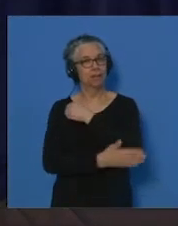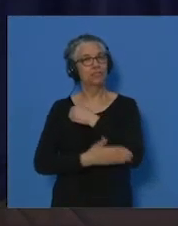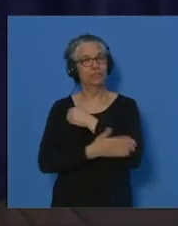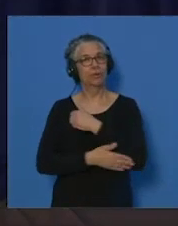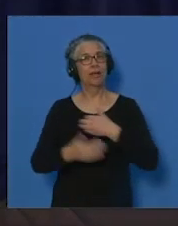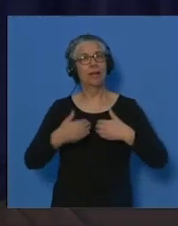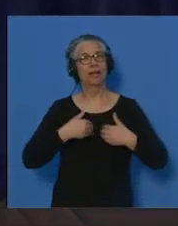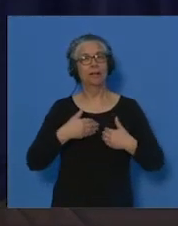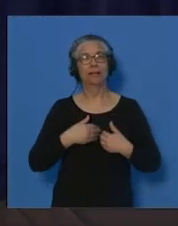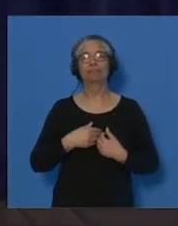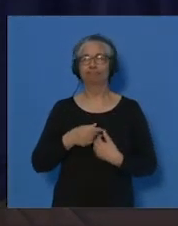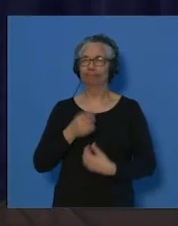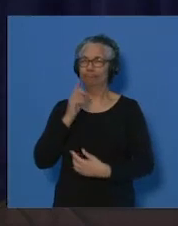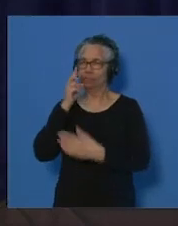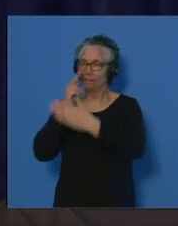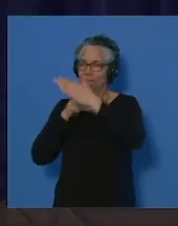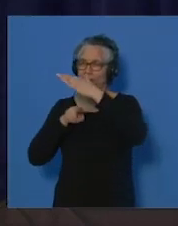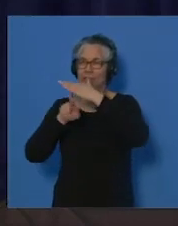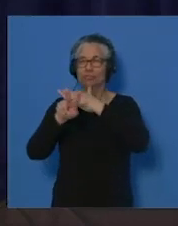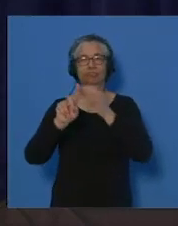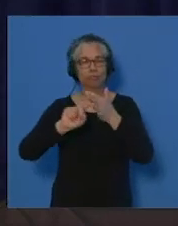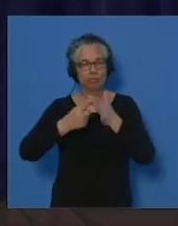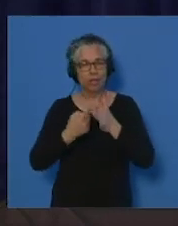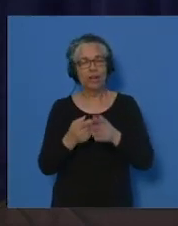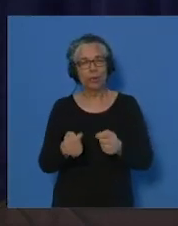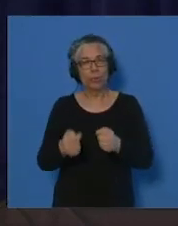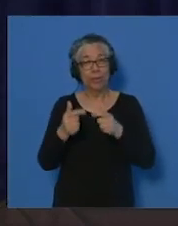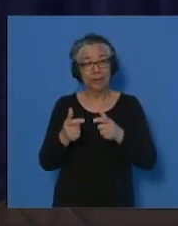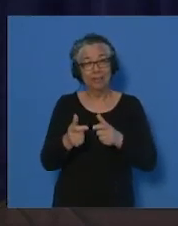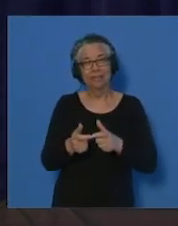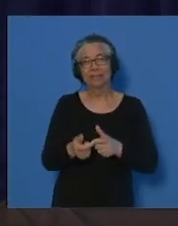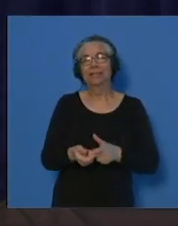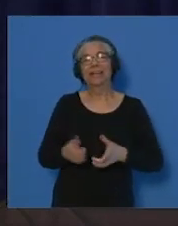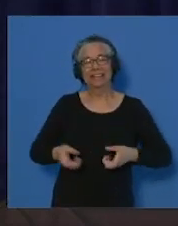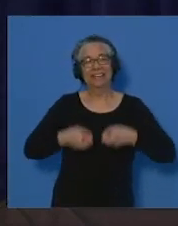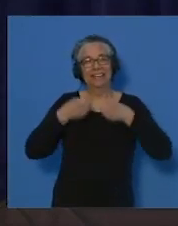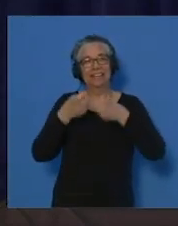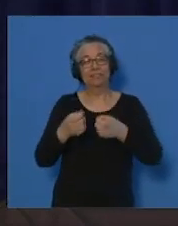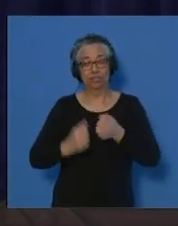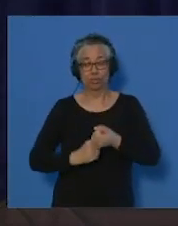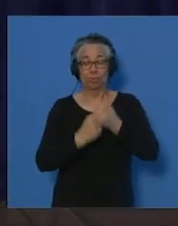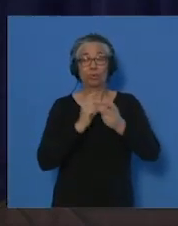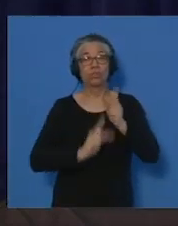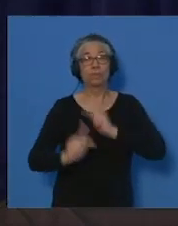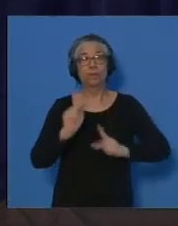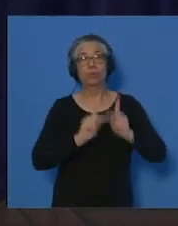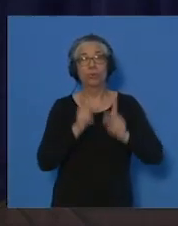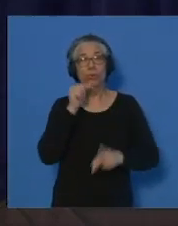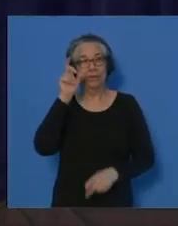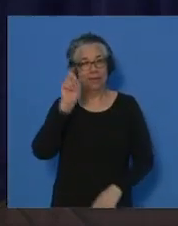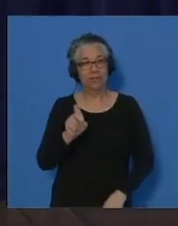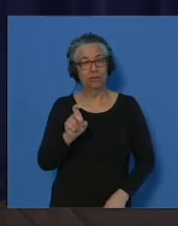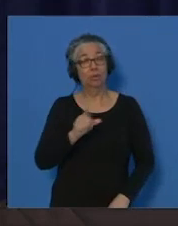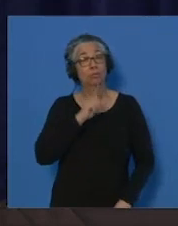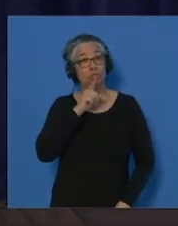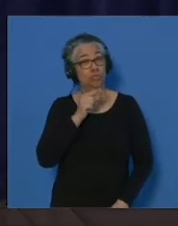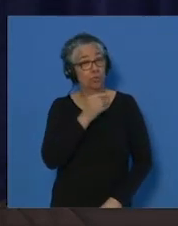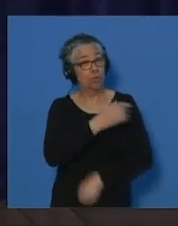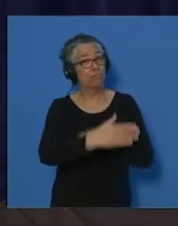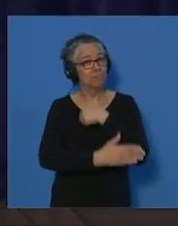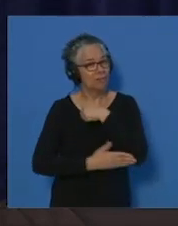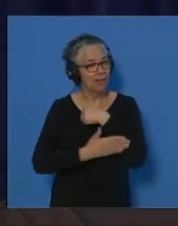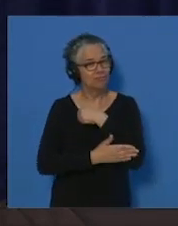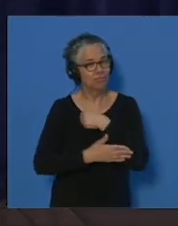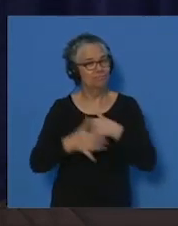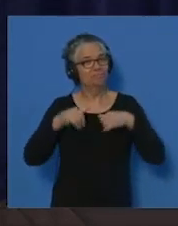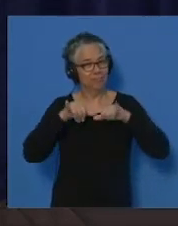the foresight to get this up and running very quickly, to be able to provide that support to persons who need it while we make sure that our country remains